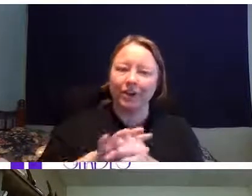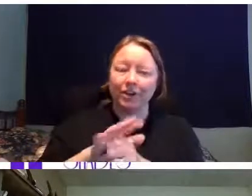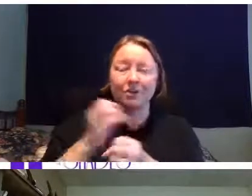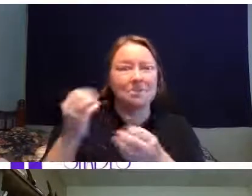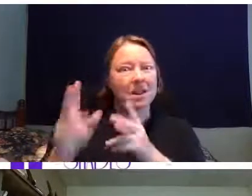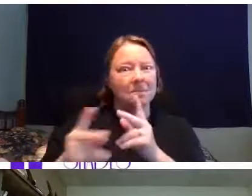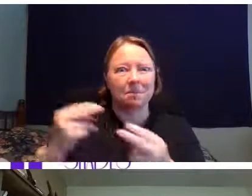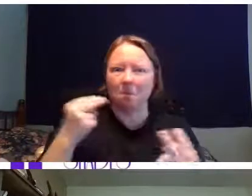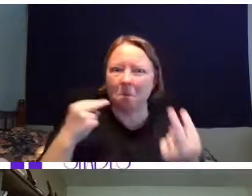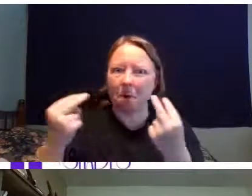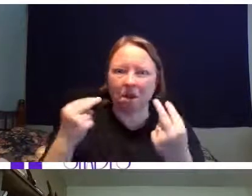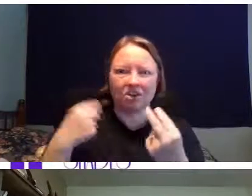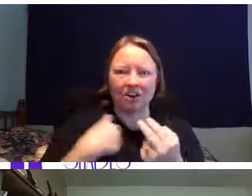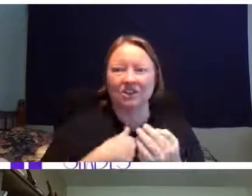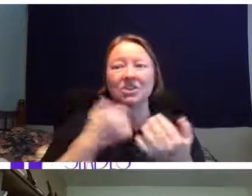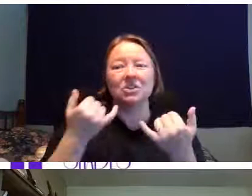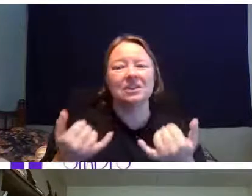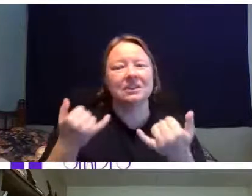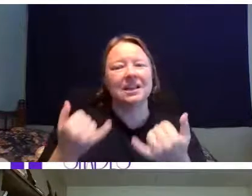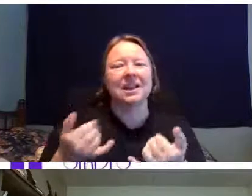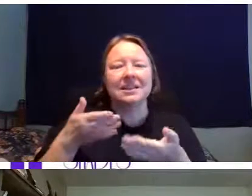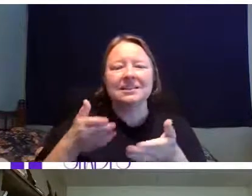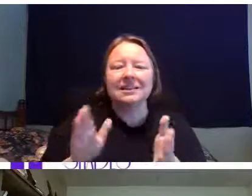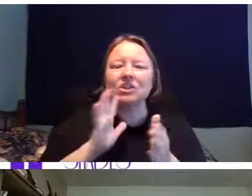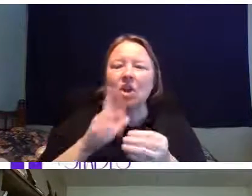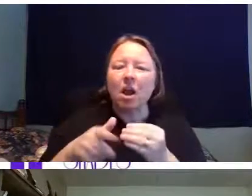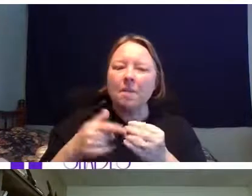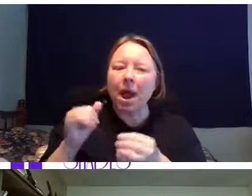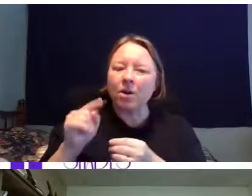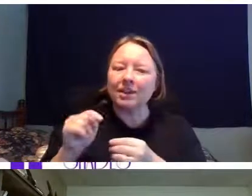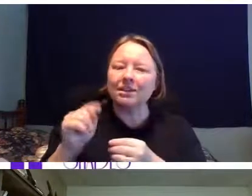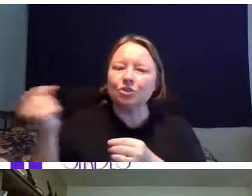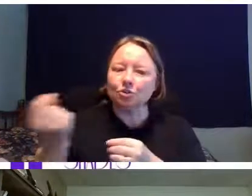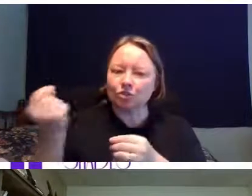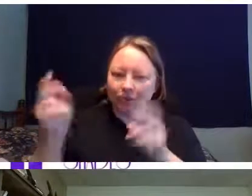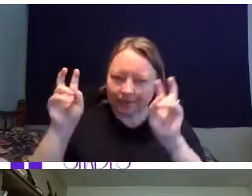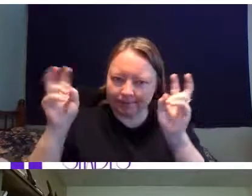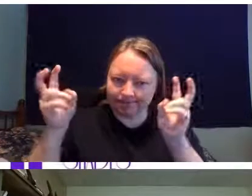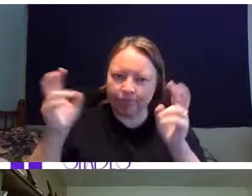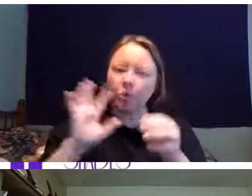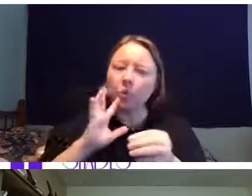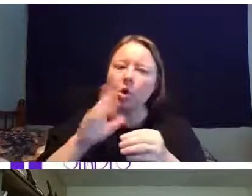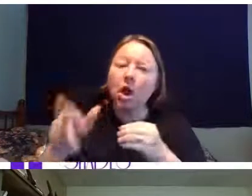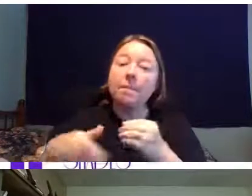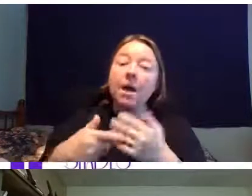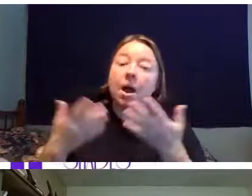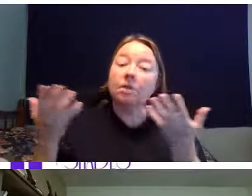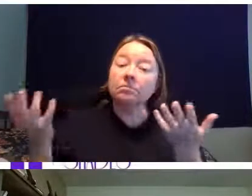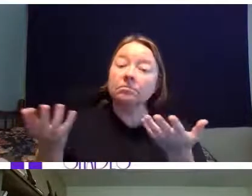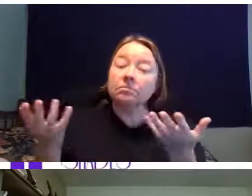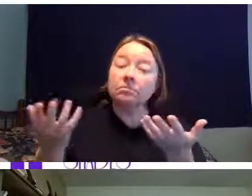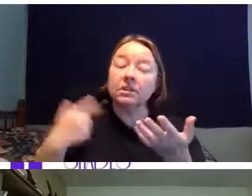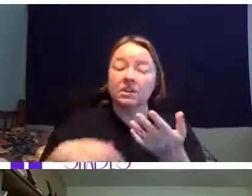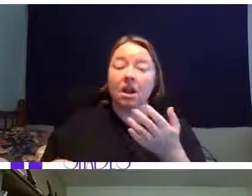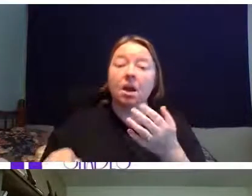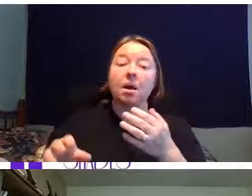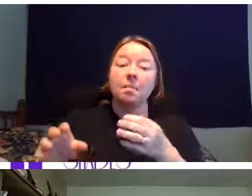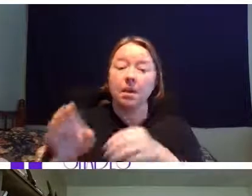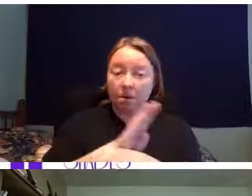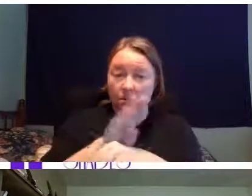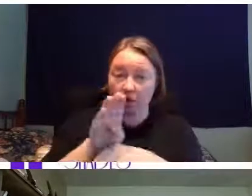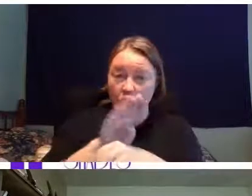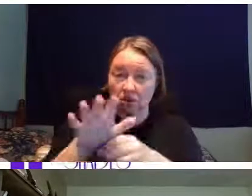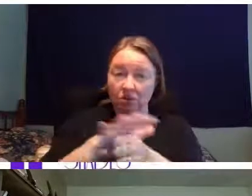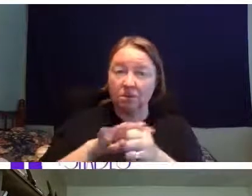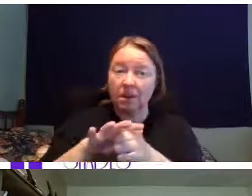watching. So today is Let's Talk About It Tuesday, and we are talking about some commercial spaces,